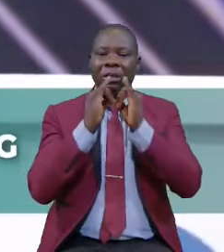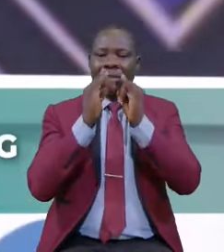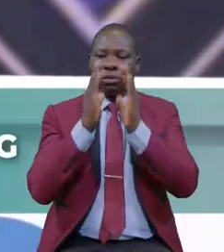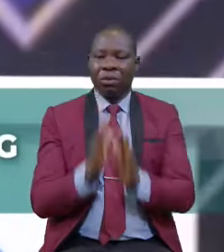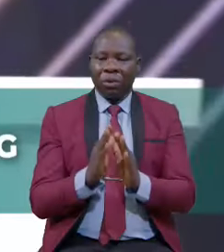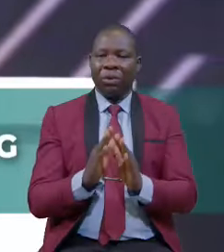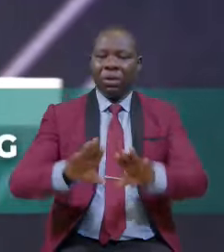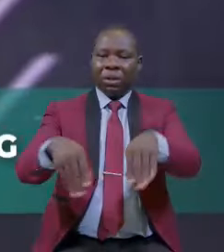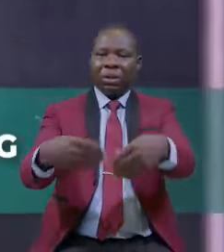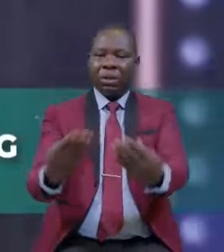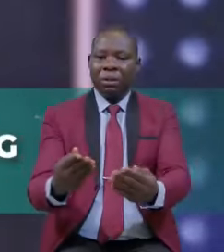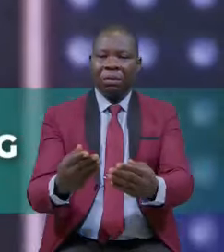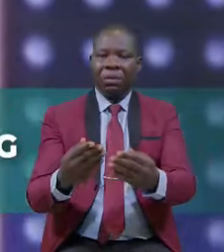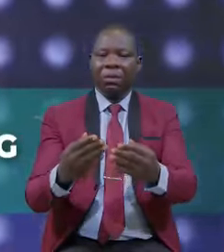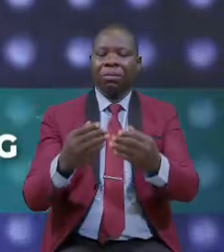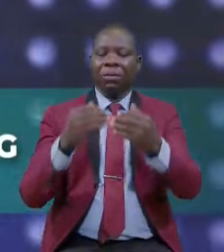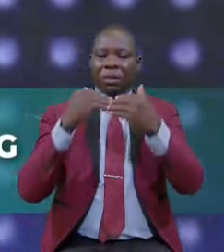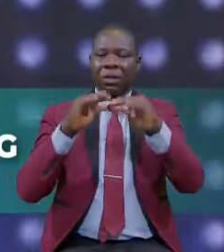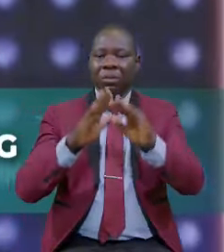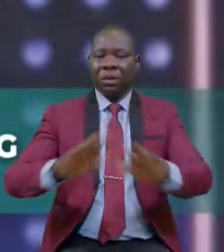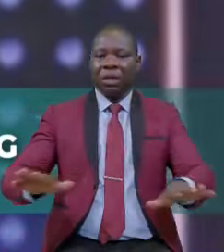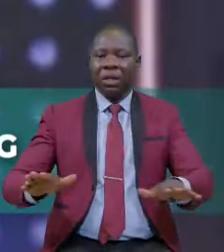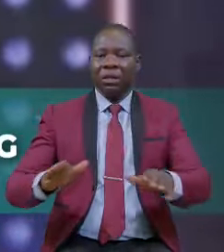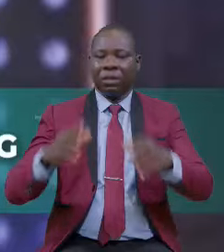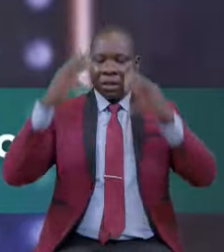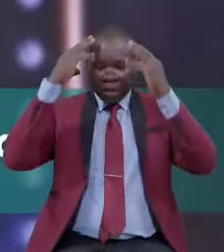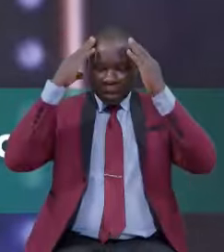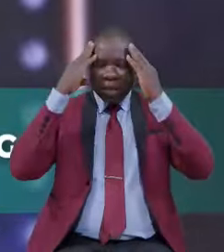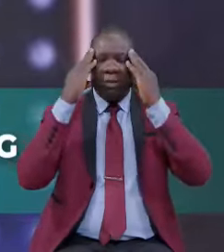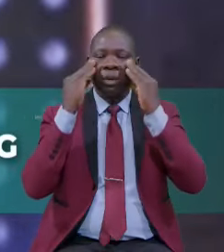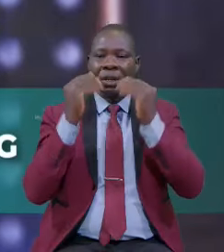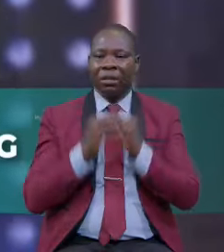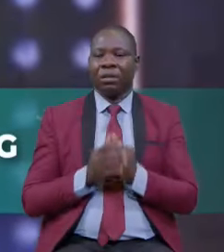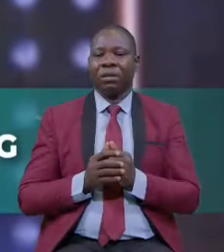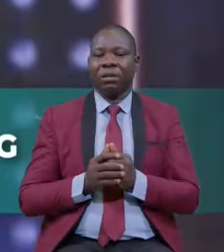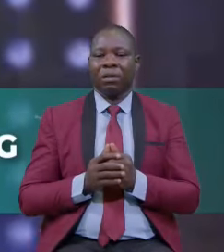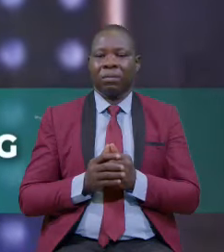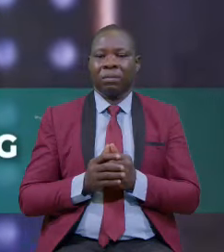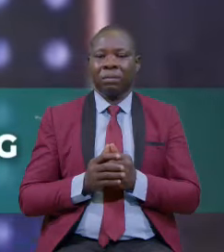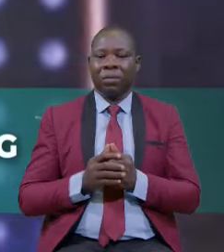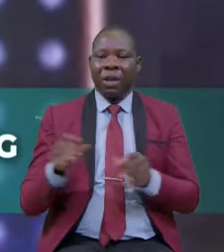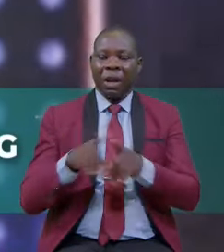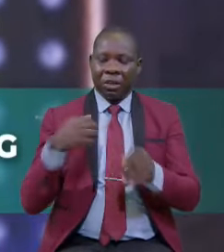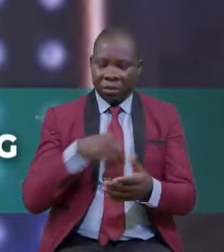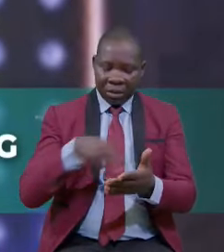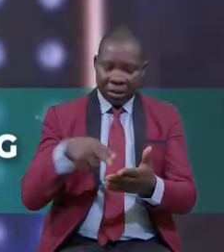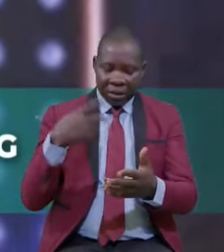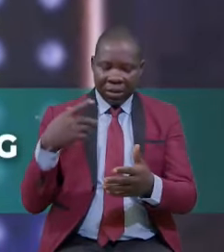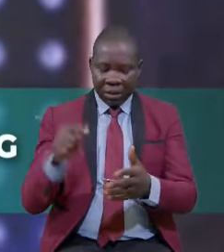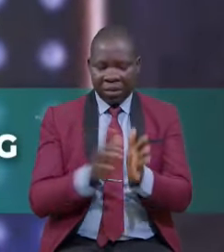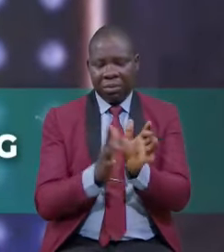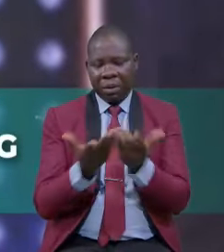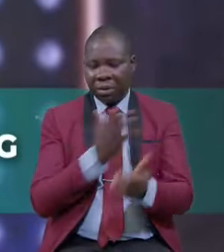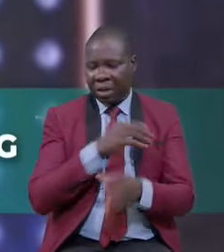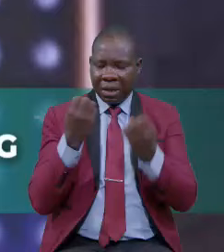we come to the Bible and read the Bible and understand the Bible and meditate on the Bible and apply the